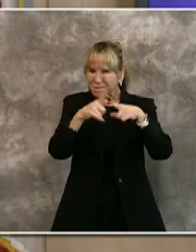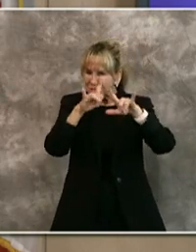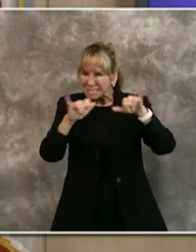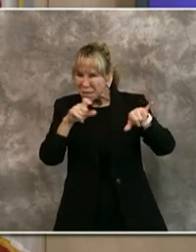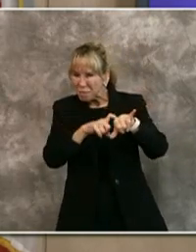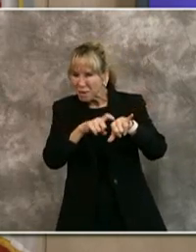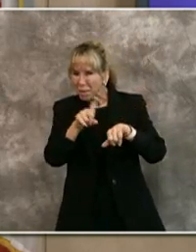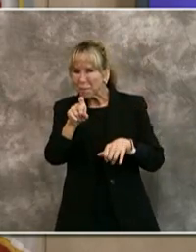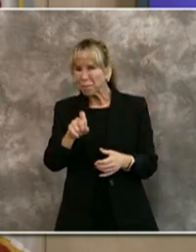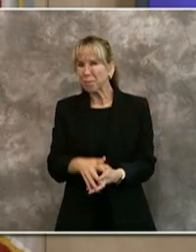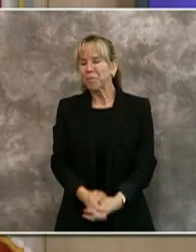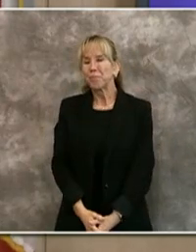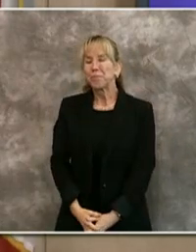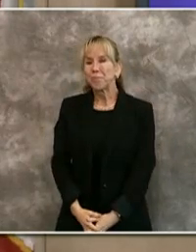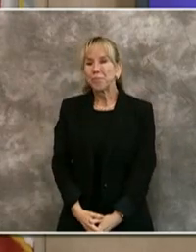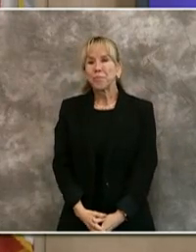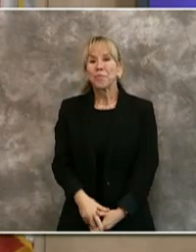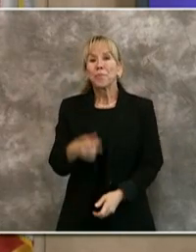respond.